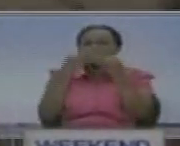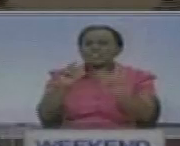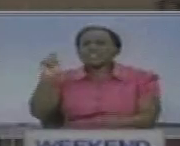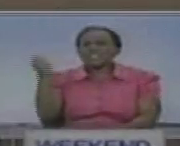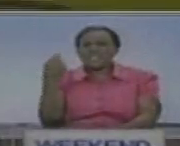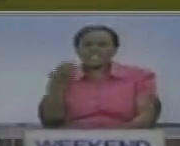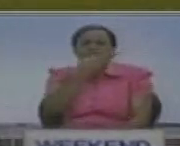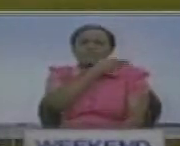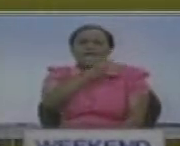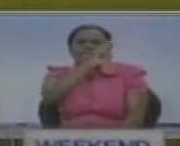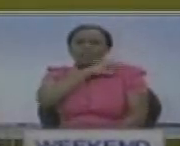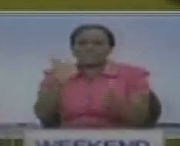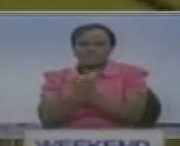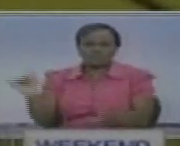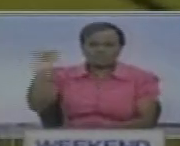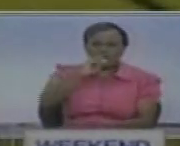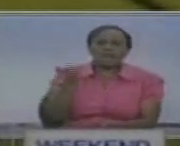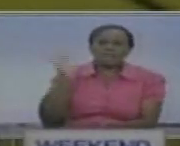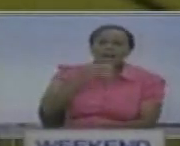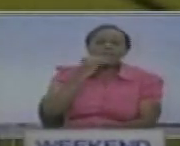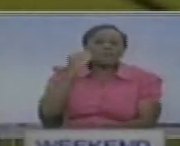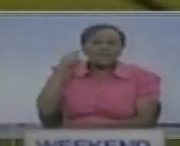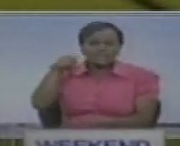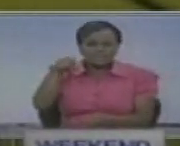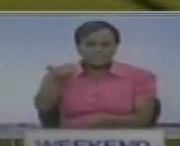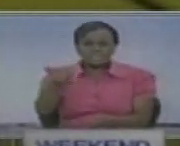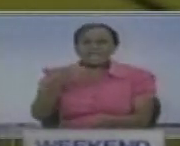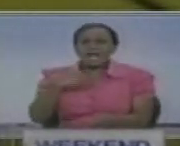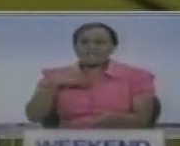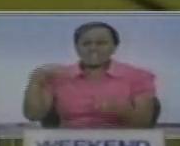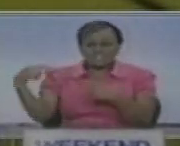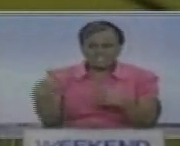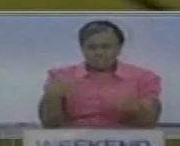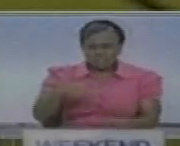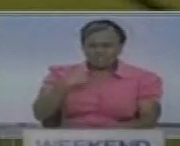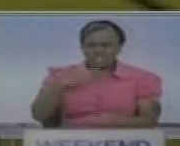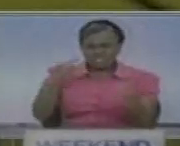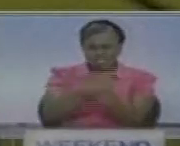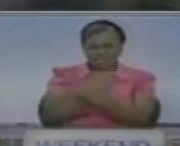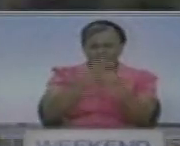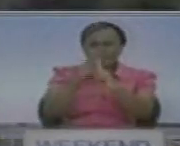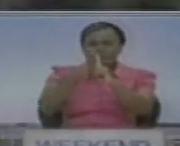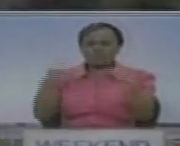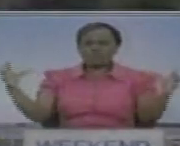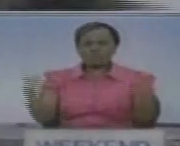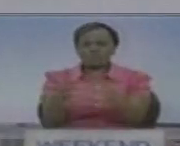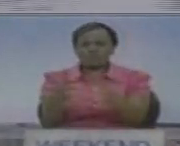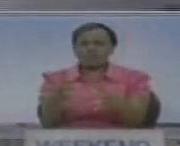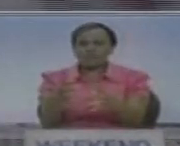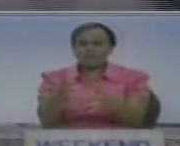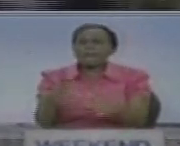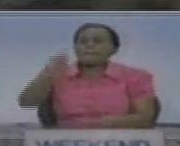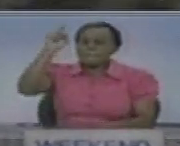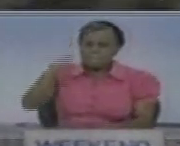his charter plane come back home has drawn some impassioned reactions from Kenyans. Unless we look